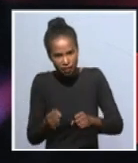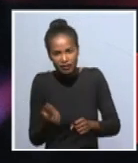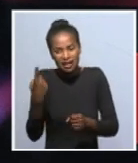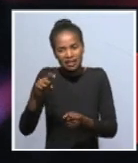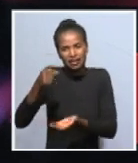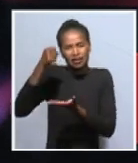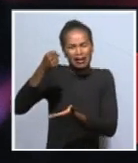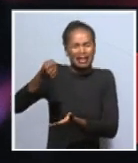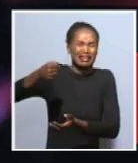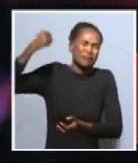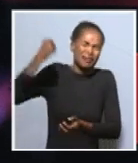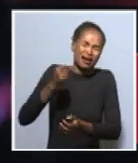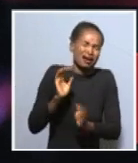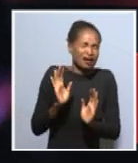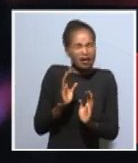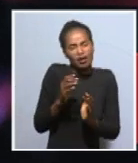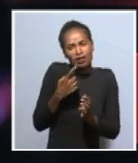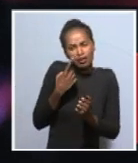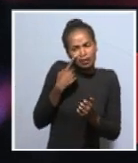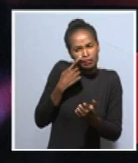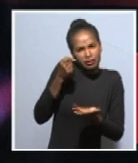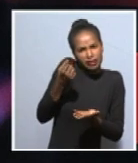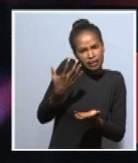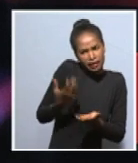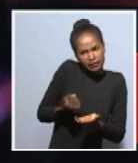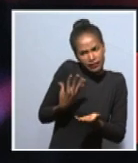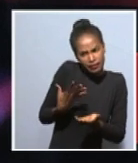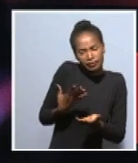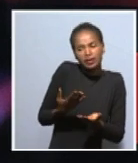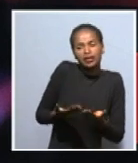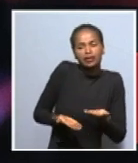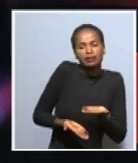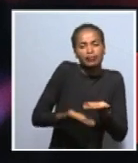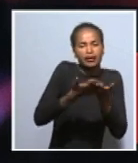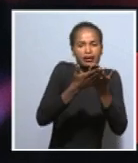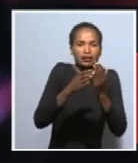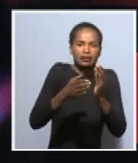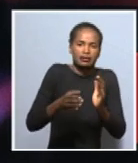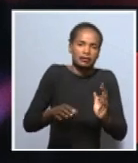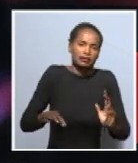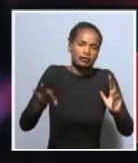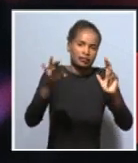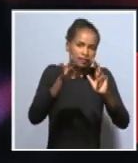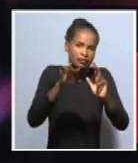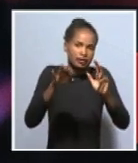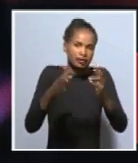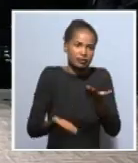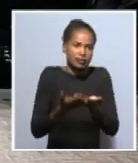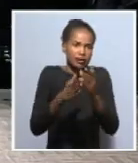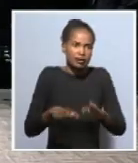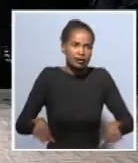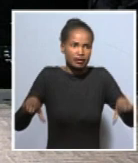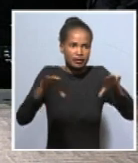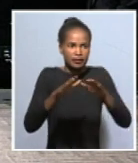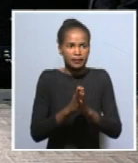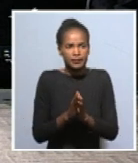have, and I think we would like to think that this is at least providing some relief and stimulus to the sector. How do you think it will aid